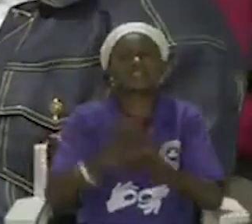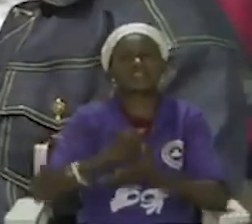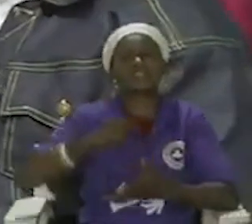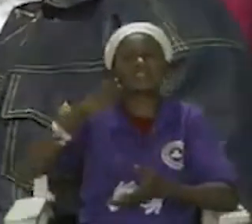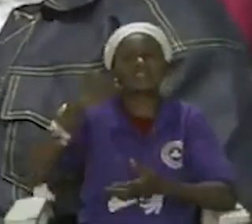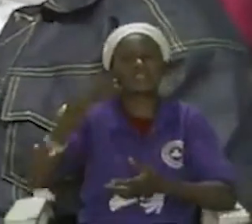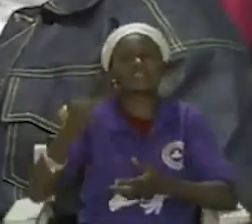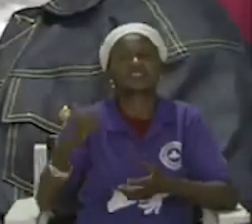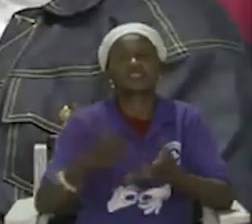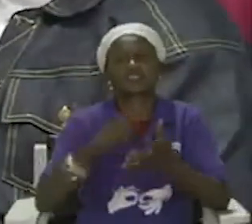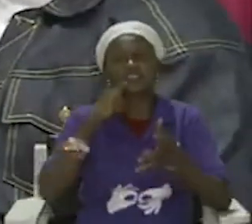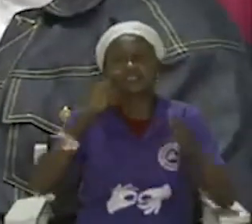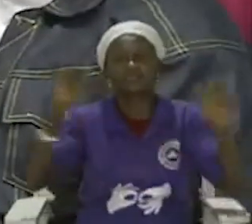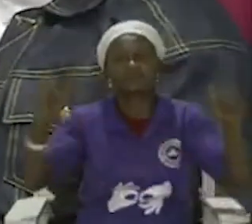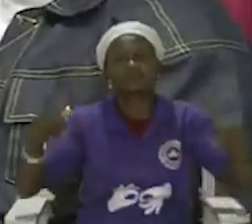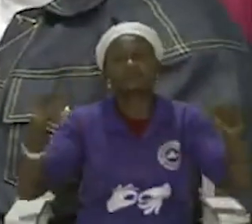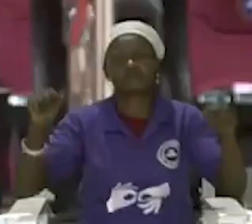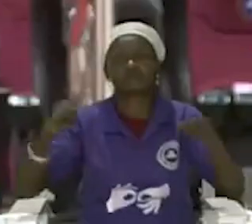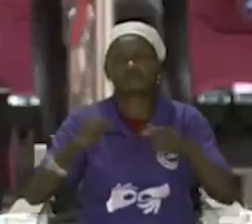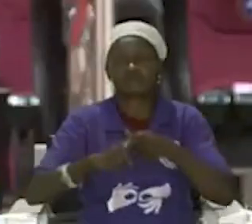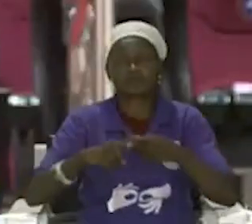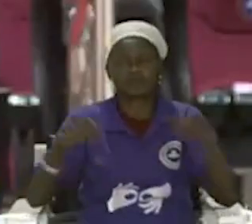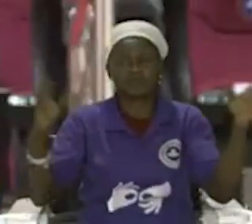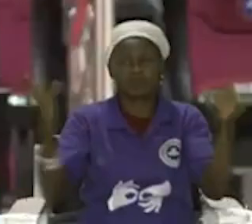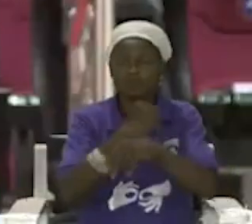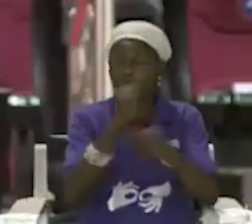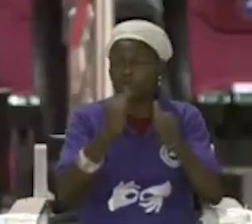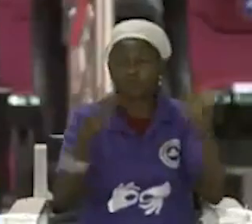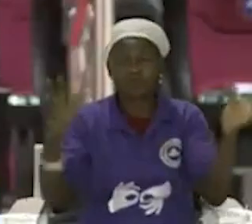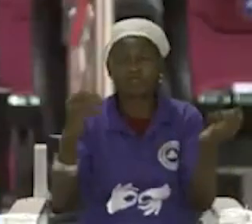You know, it is possible to win without a fight.